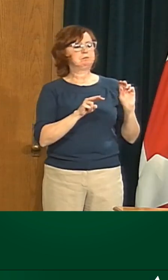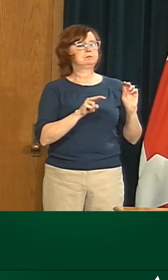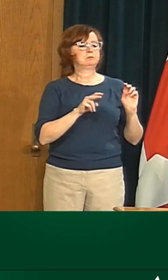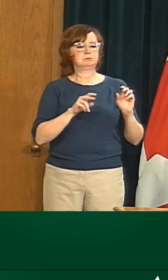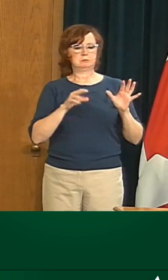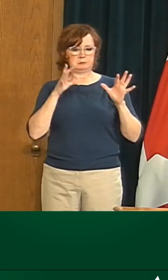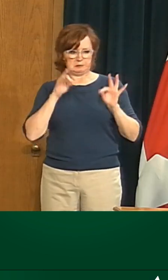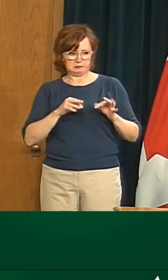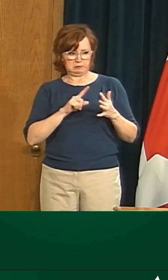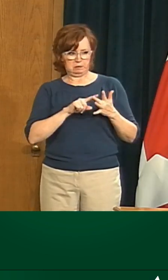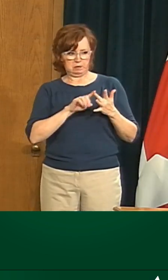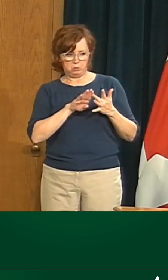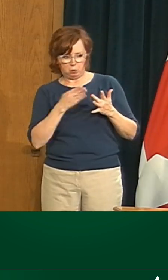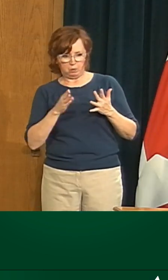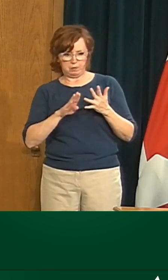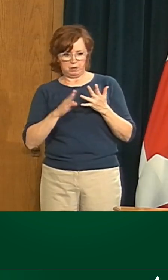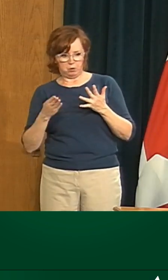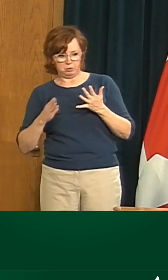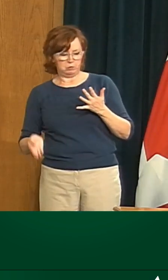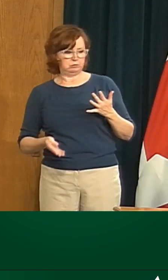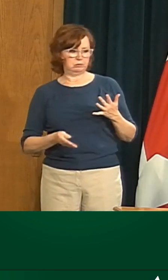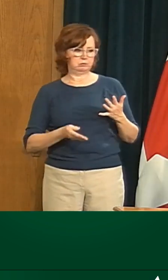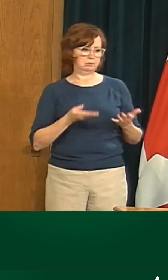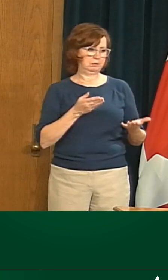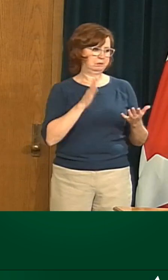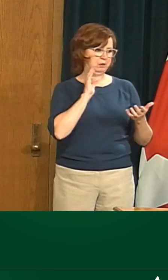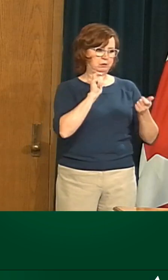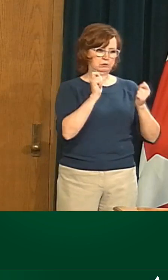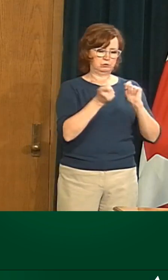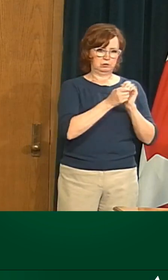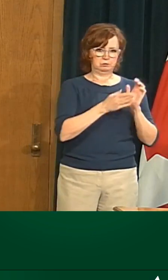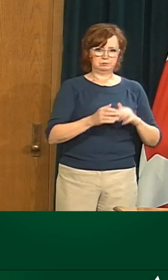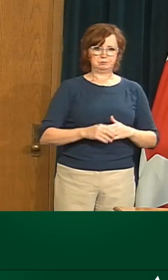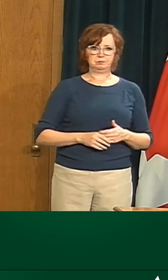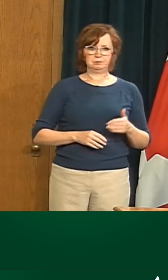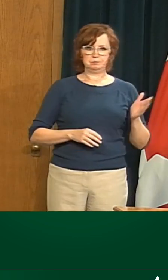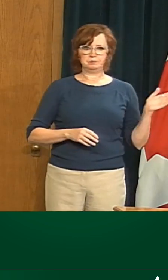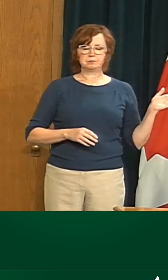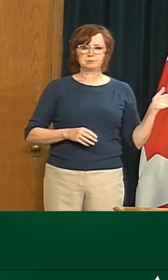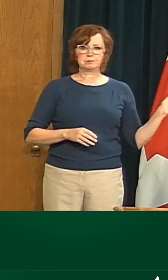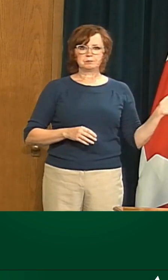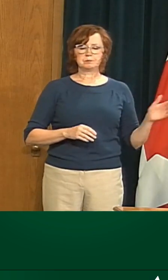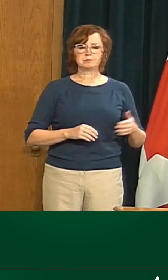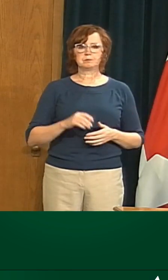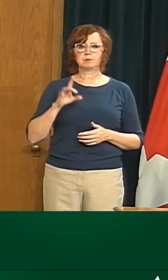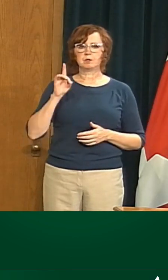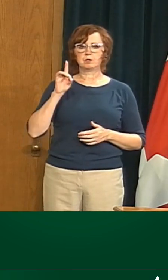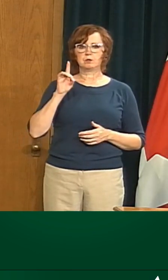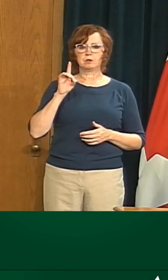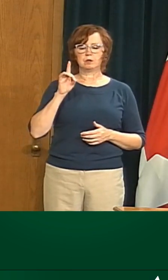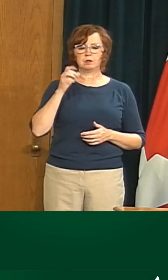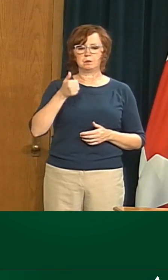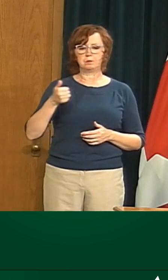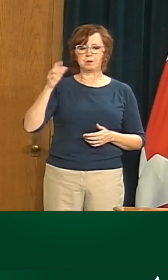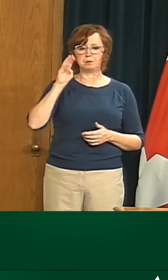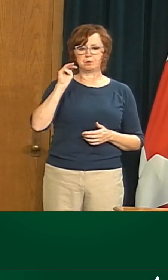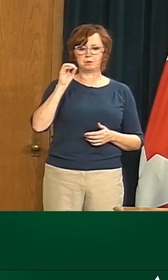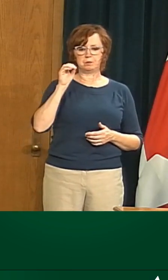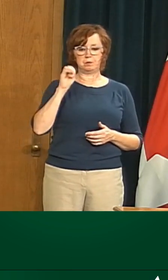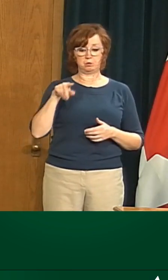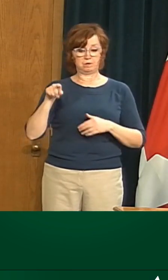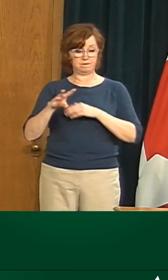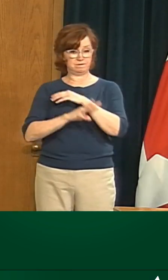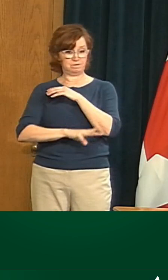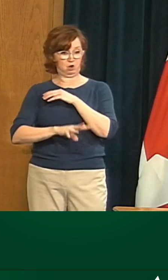activities, or do we need to make some adjustments in that plan? So with respect to schools opening this coming school year in the fall, that again